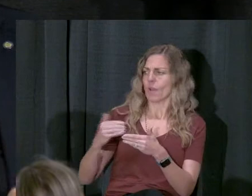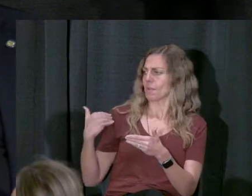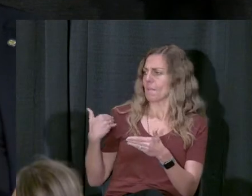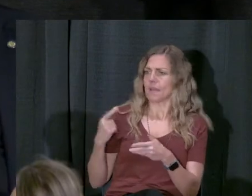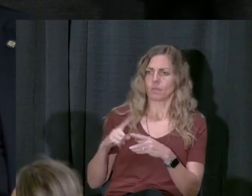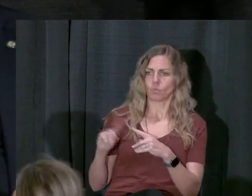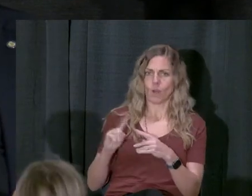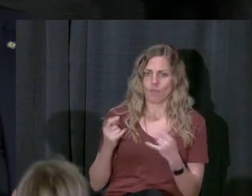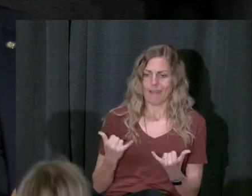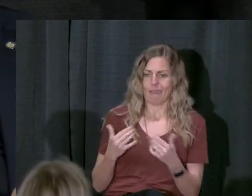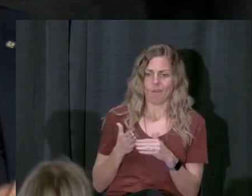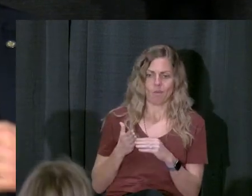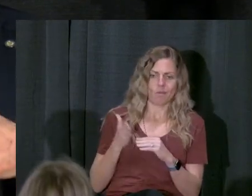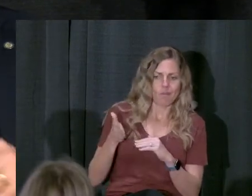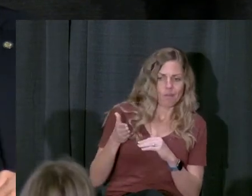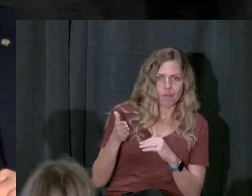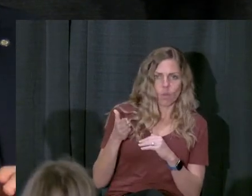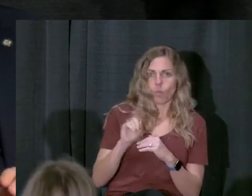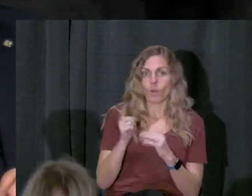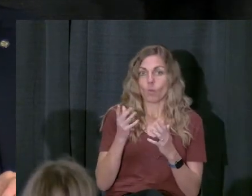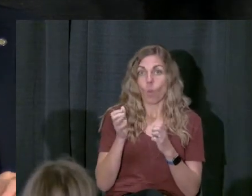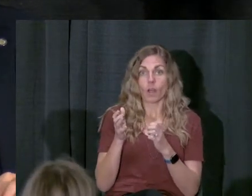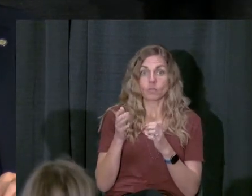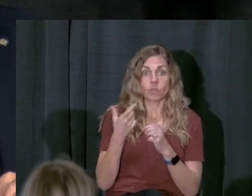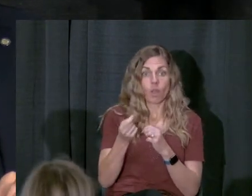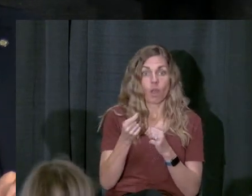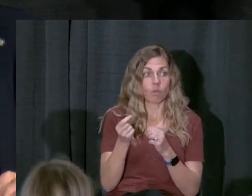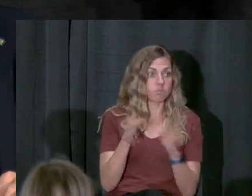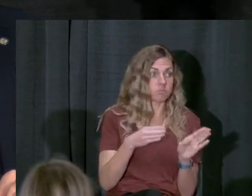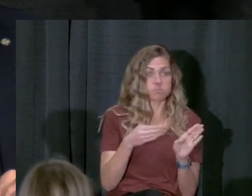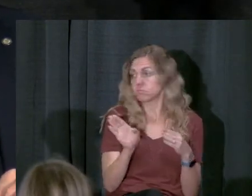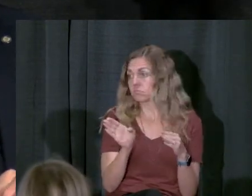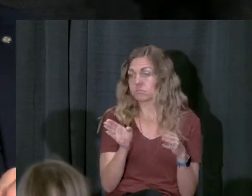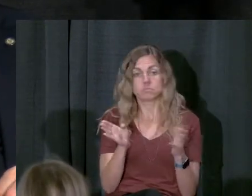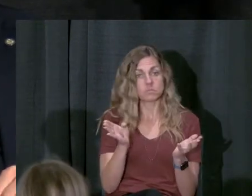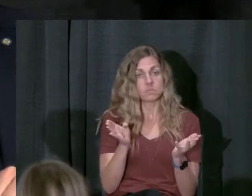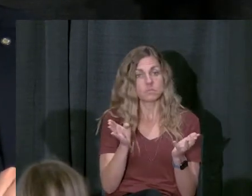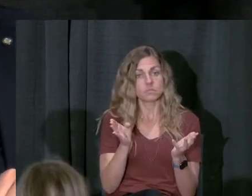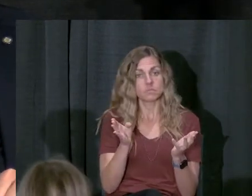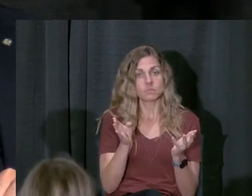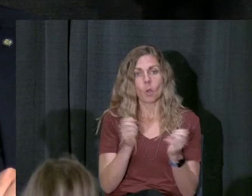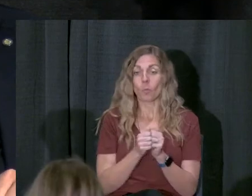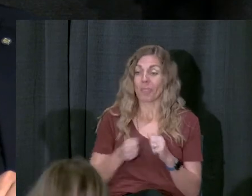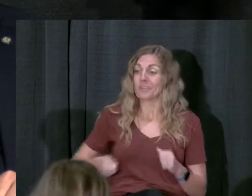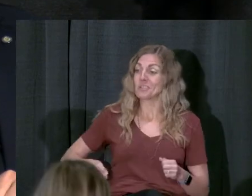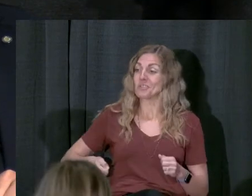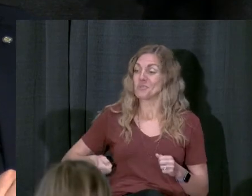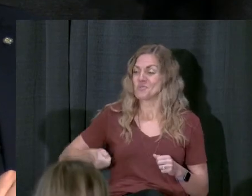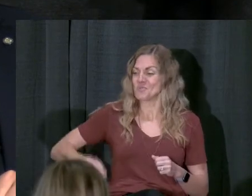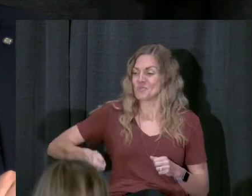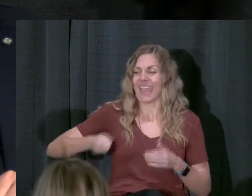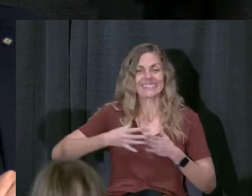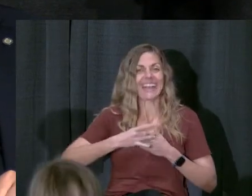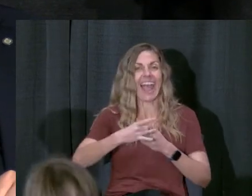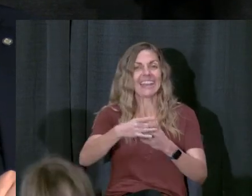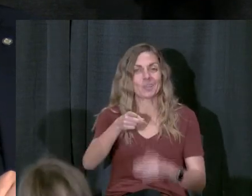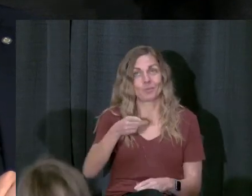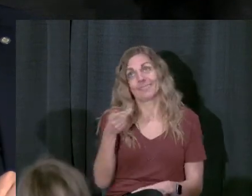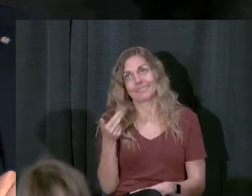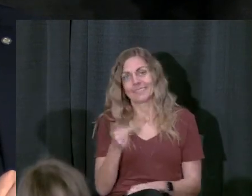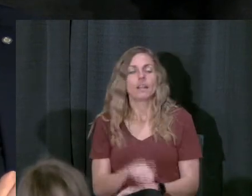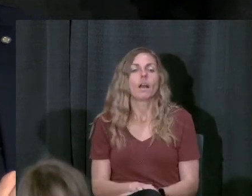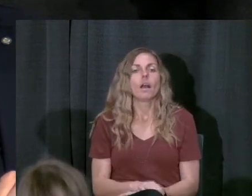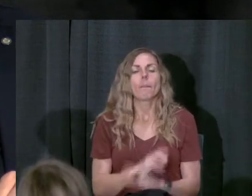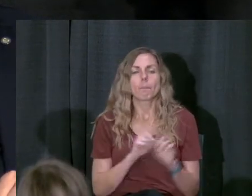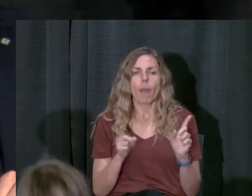going and kind of where do you want to go, left or right, you know, with your suitcase guiding the way. So I looked